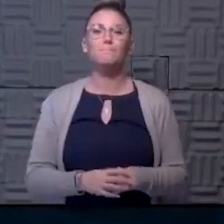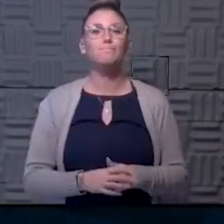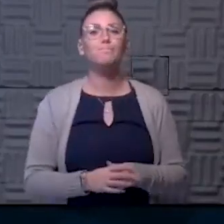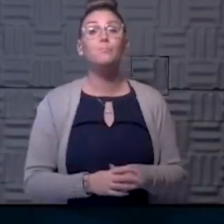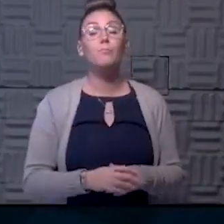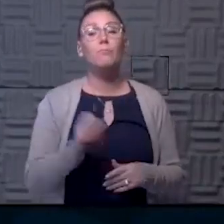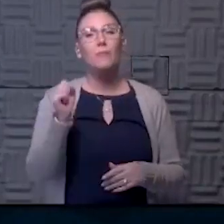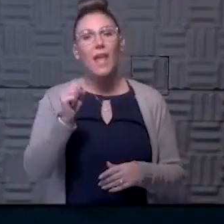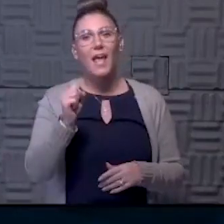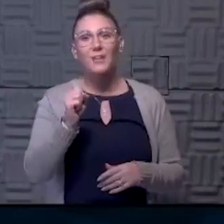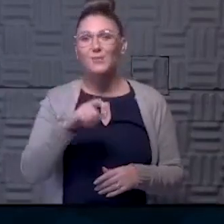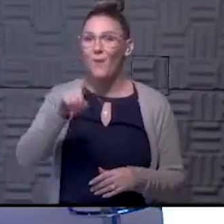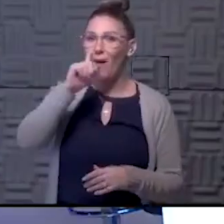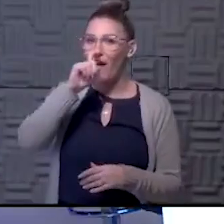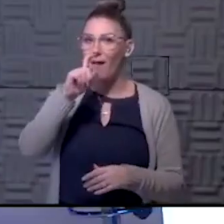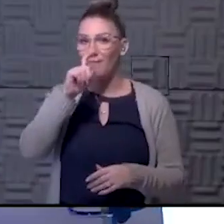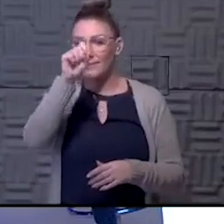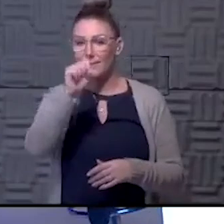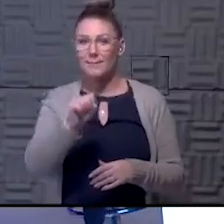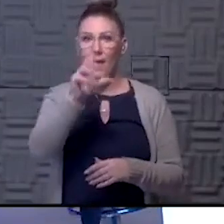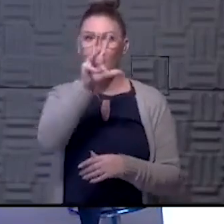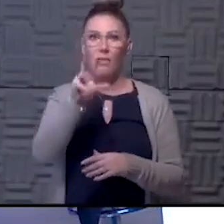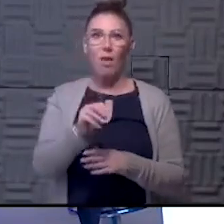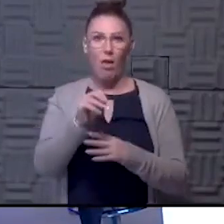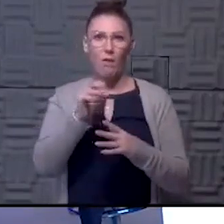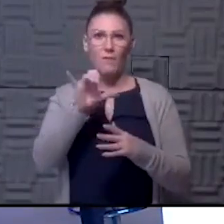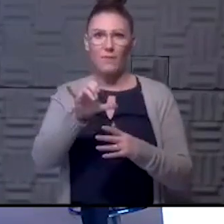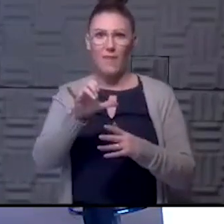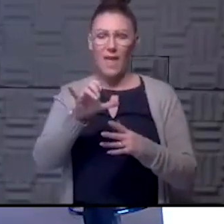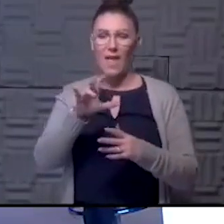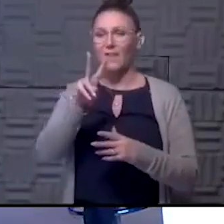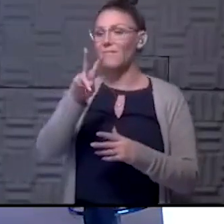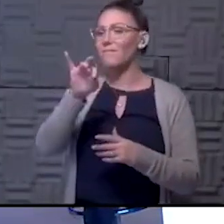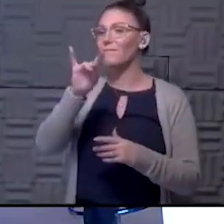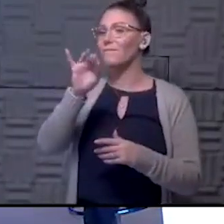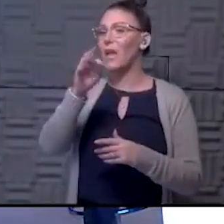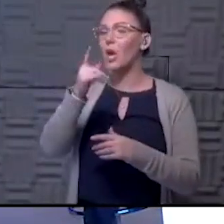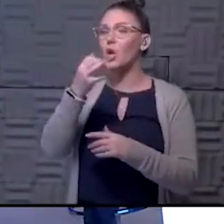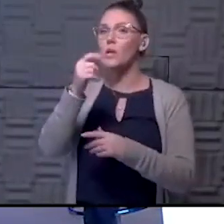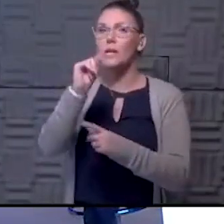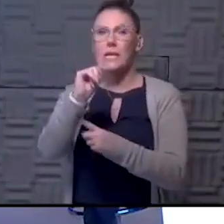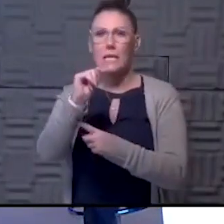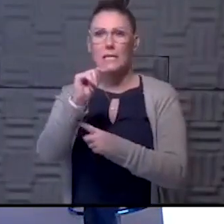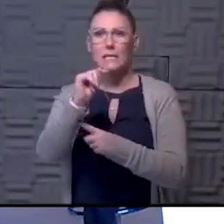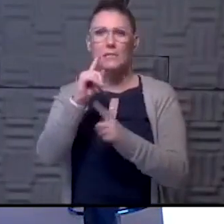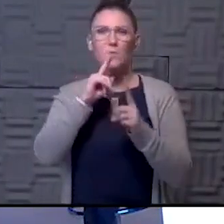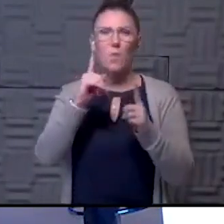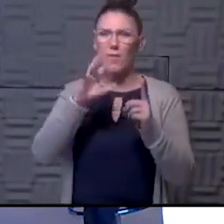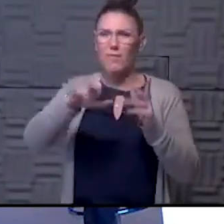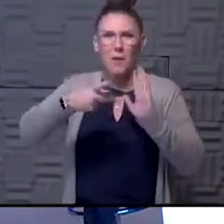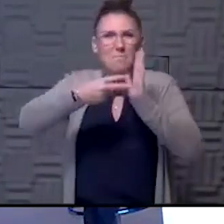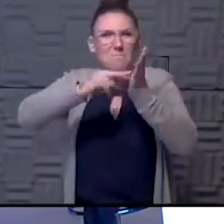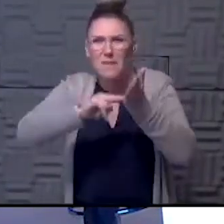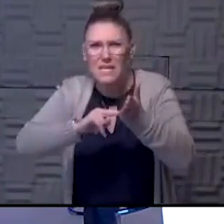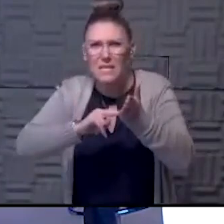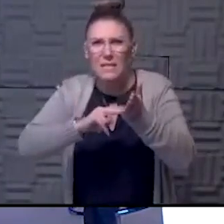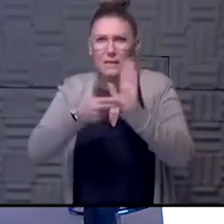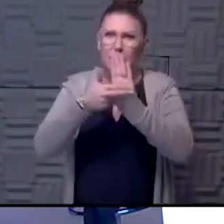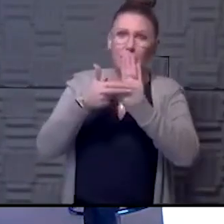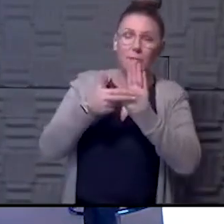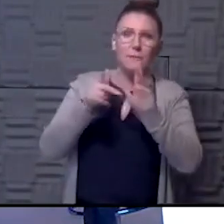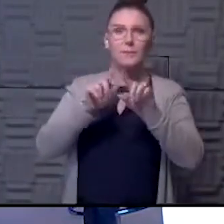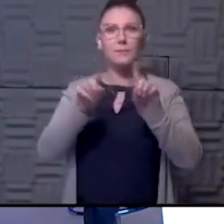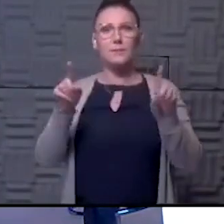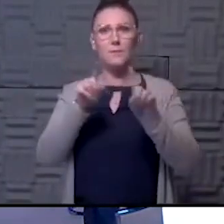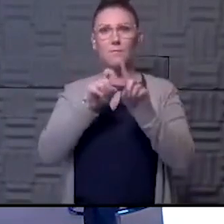Yeah, so Hawk, the South African variant, when we talk about the variant, what does it really mean? What makes the South African variant different